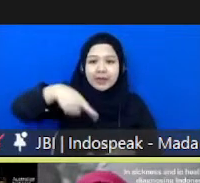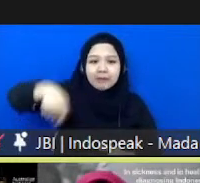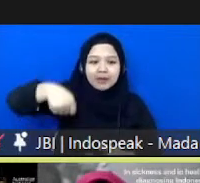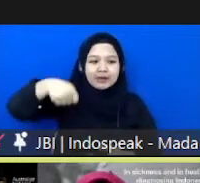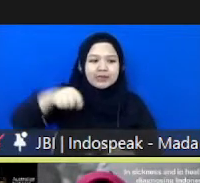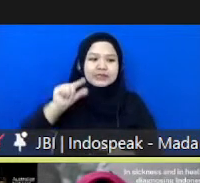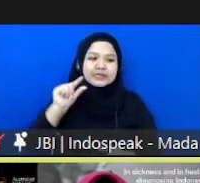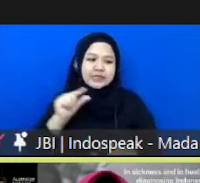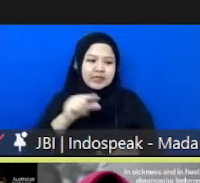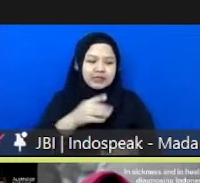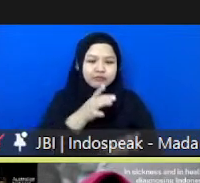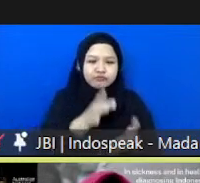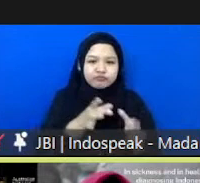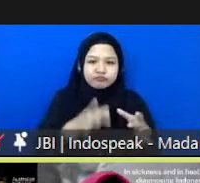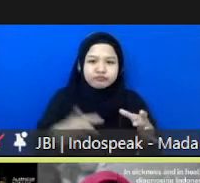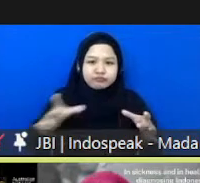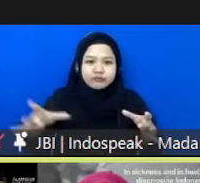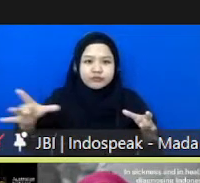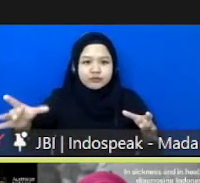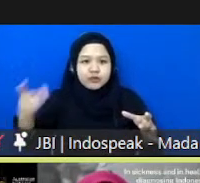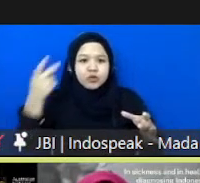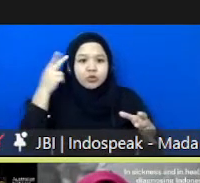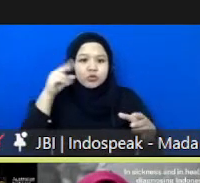eggs. The release is done